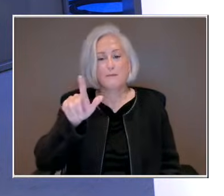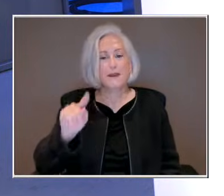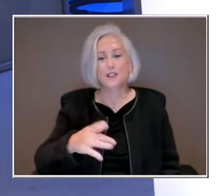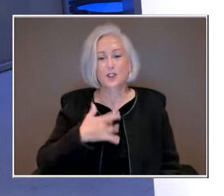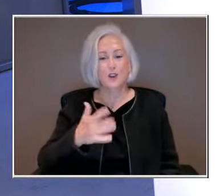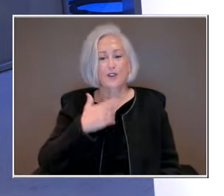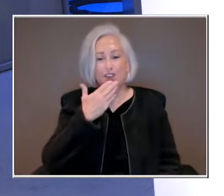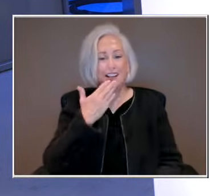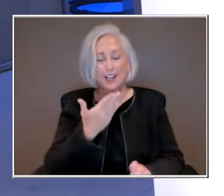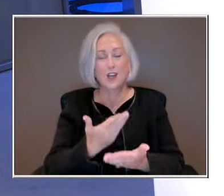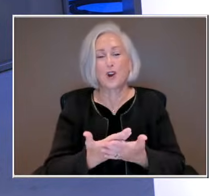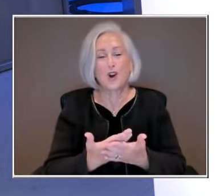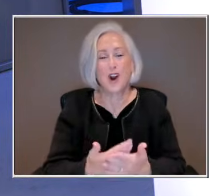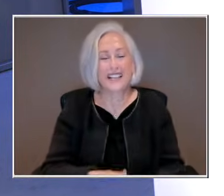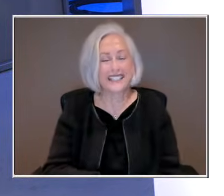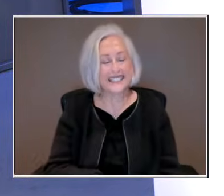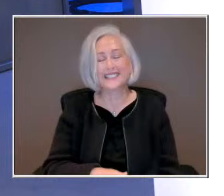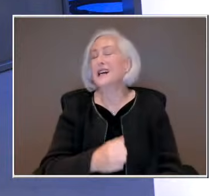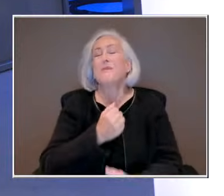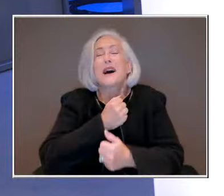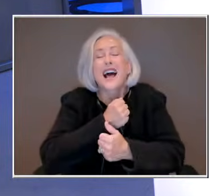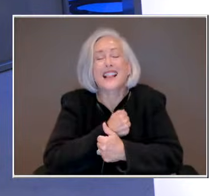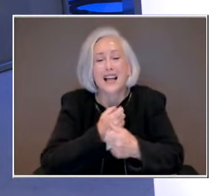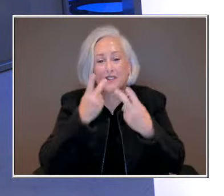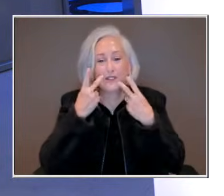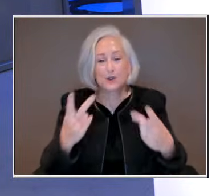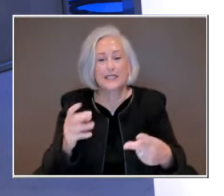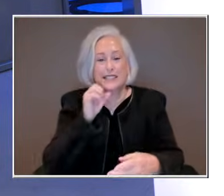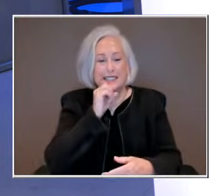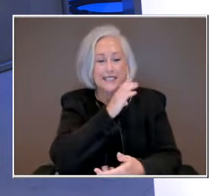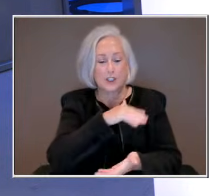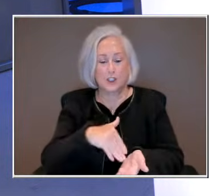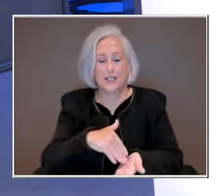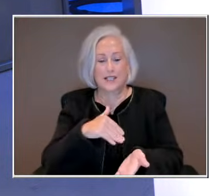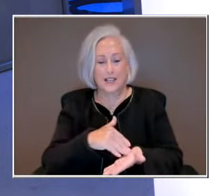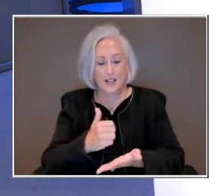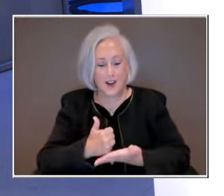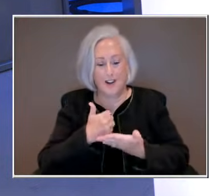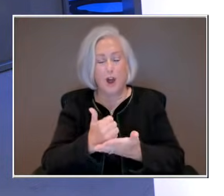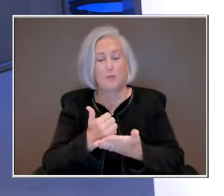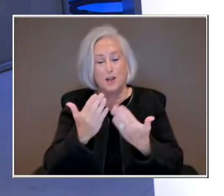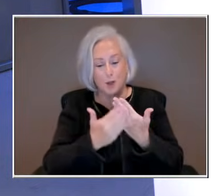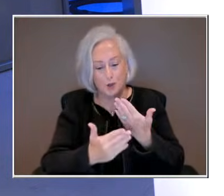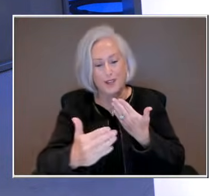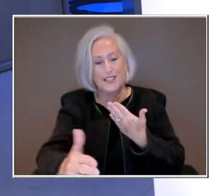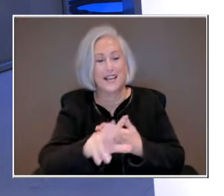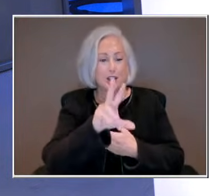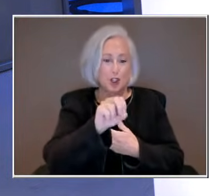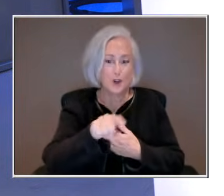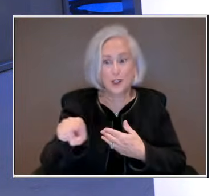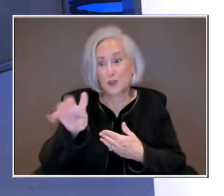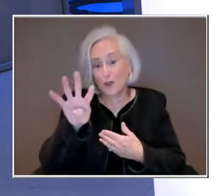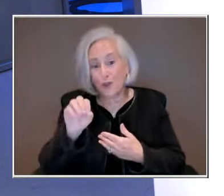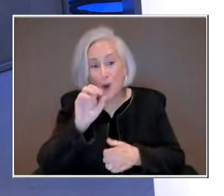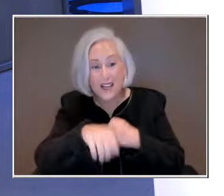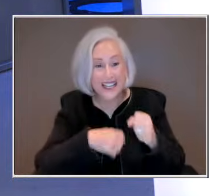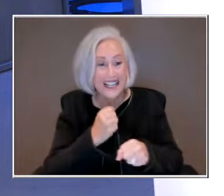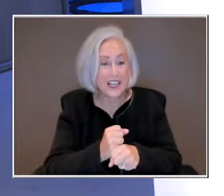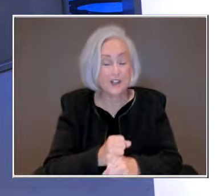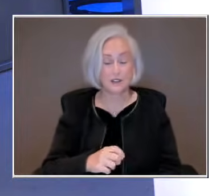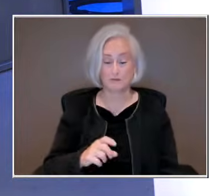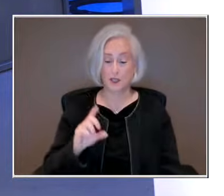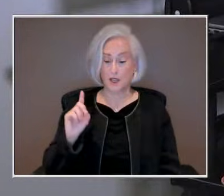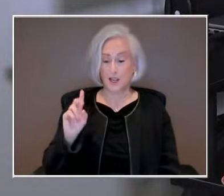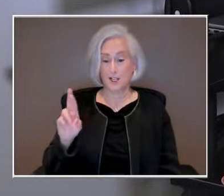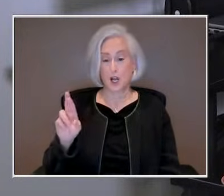idea of getting a geriatrician to see you through your next 30 or 40 years. 40 or longer, yeah. Dr. Mann, I want to look at more video